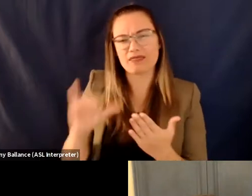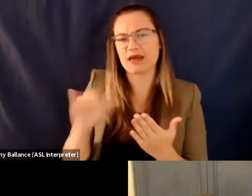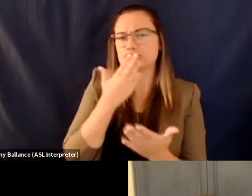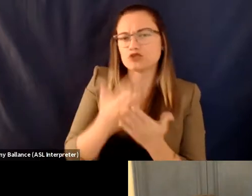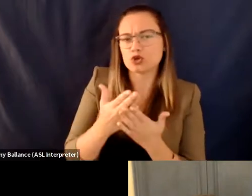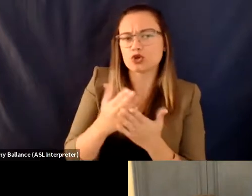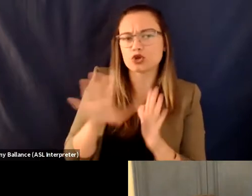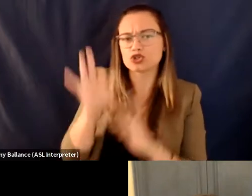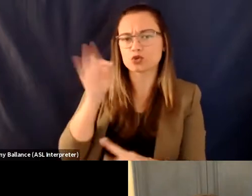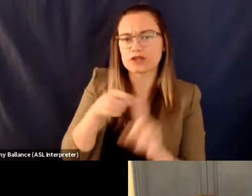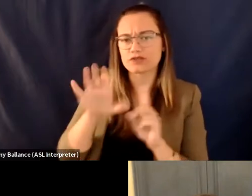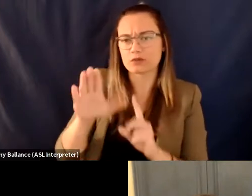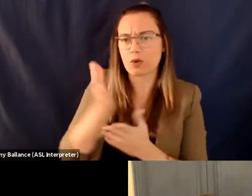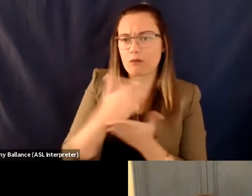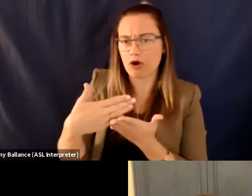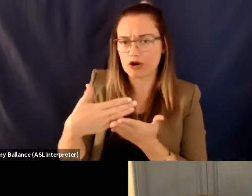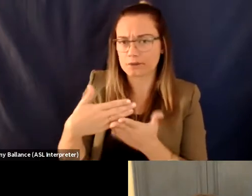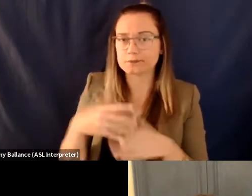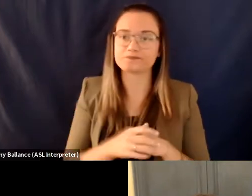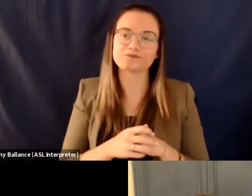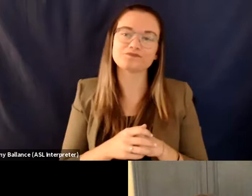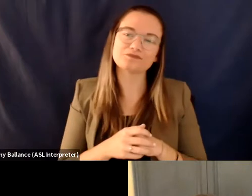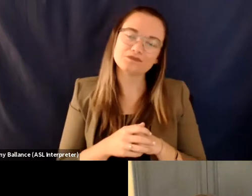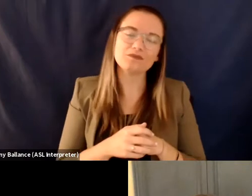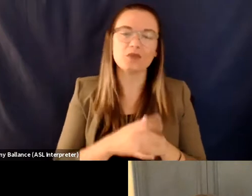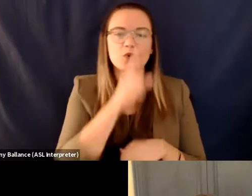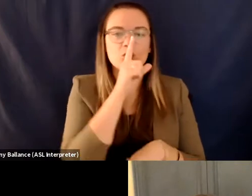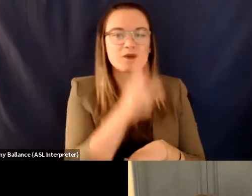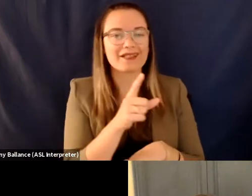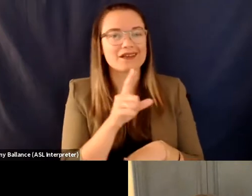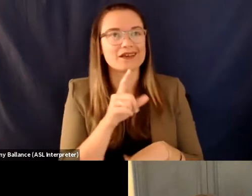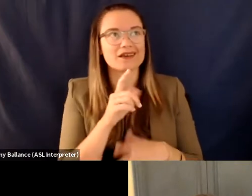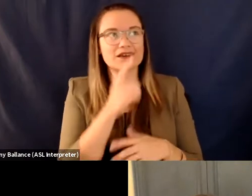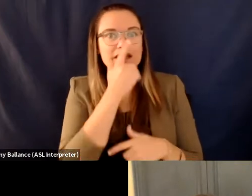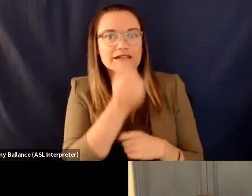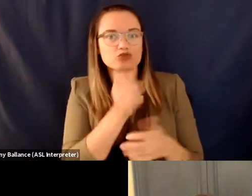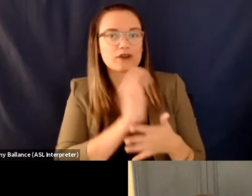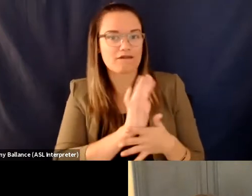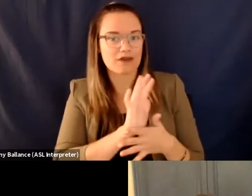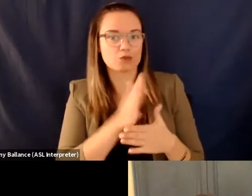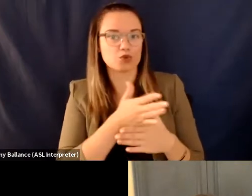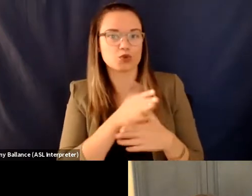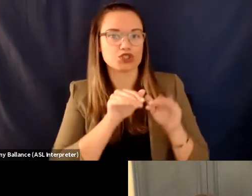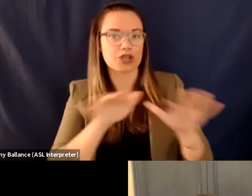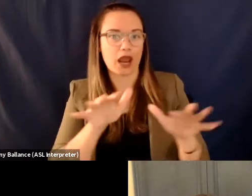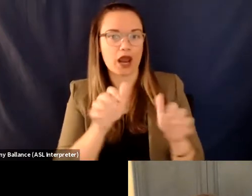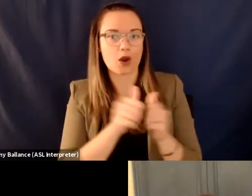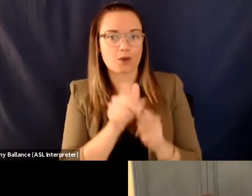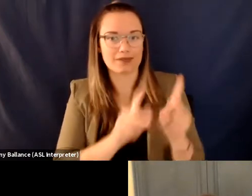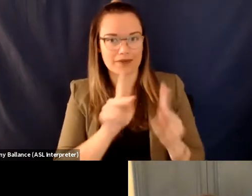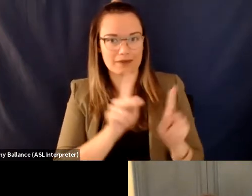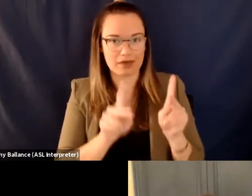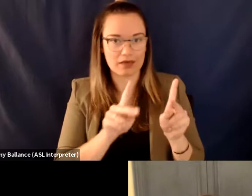part. I mean, I think it's such an interesting film to share with people because I do